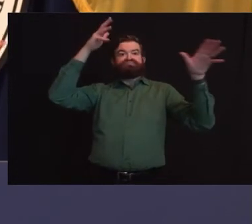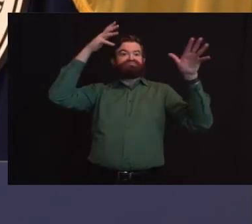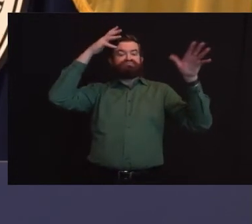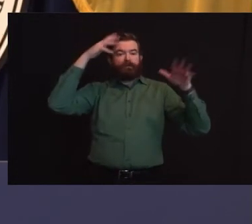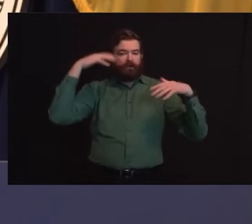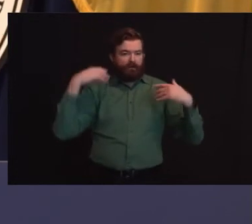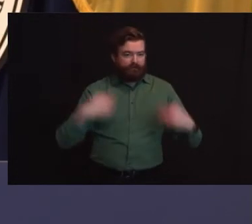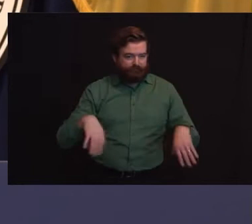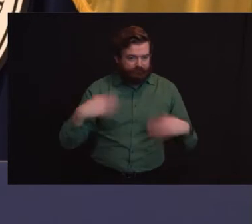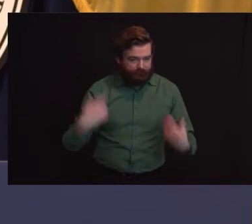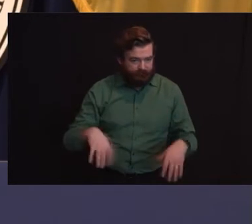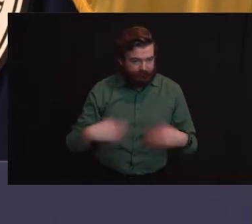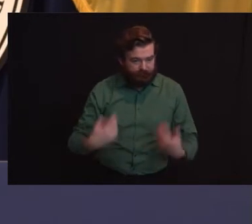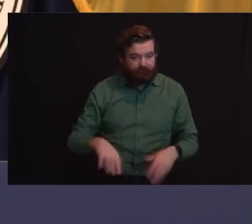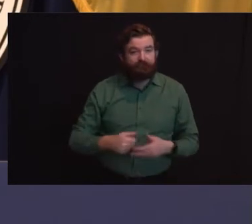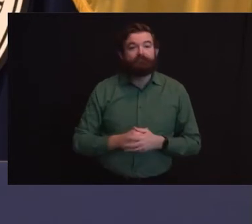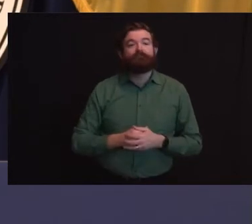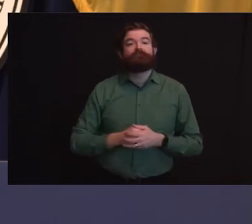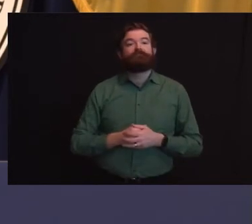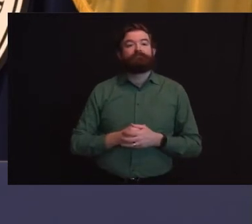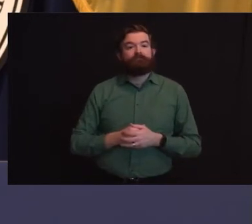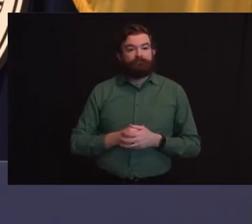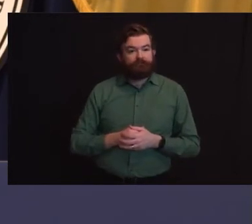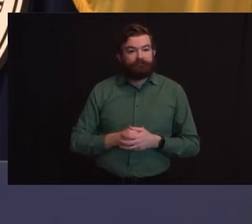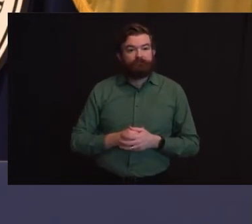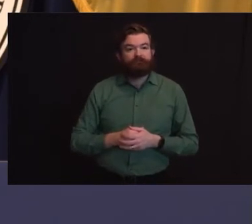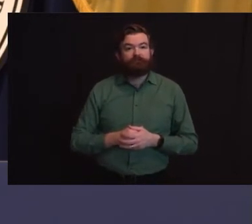I'm shocked the power outages aren't higher than they are.